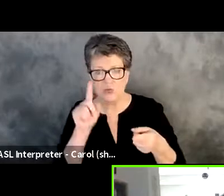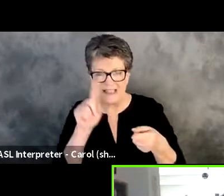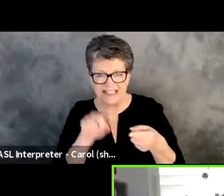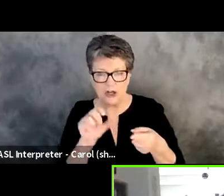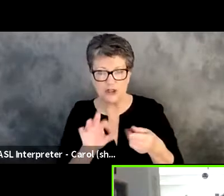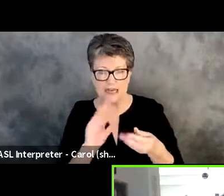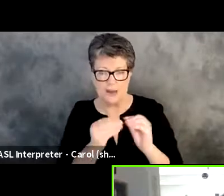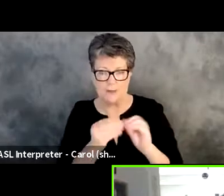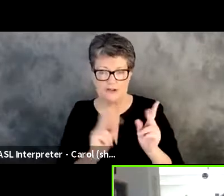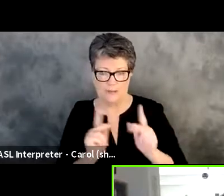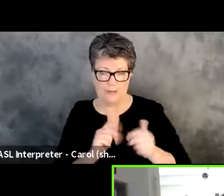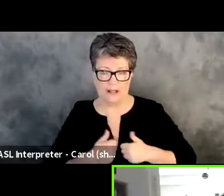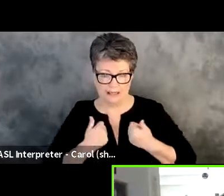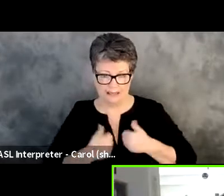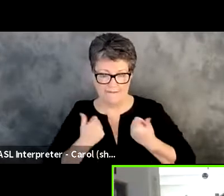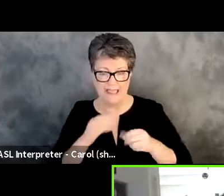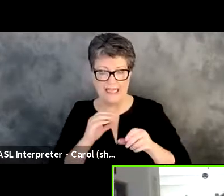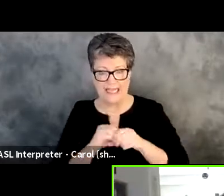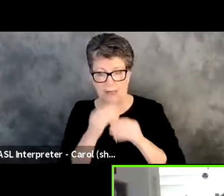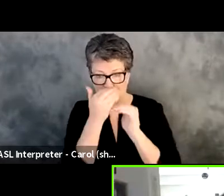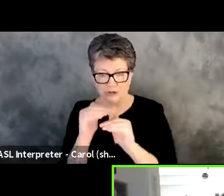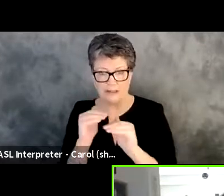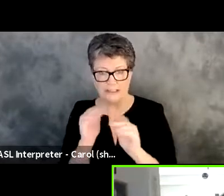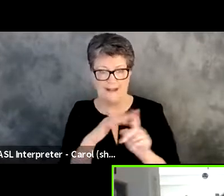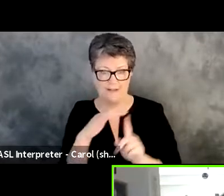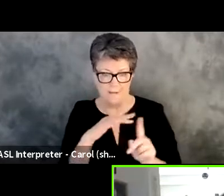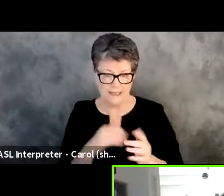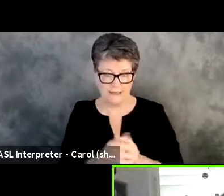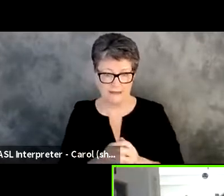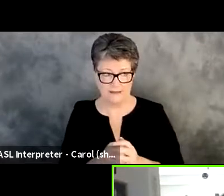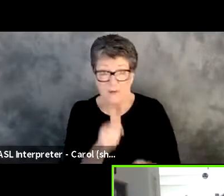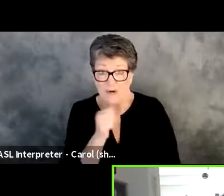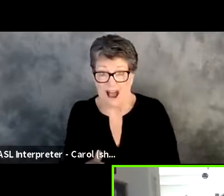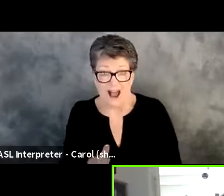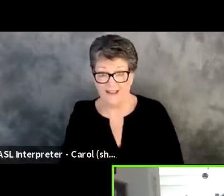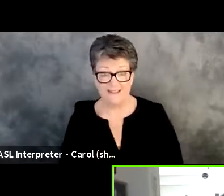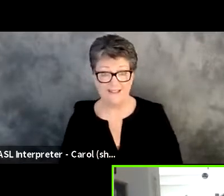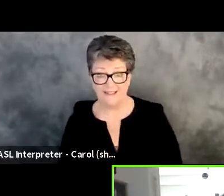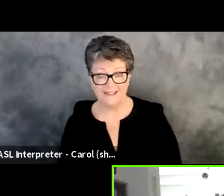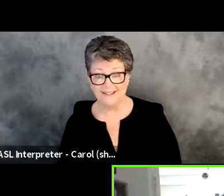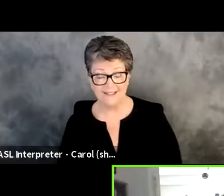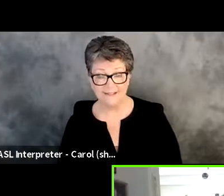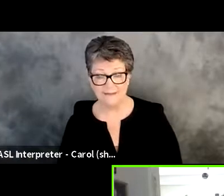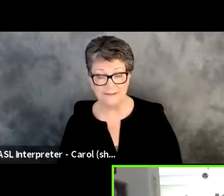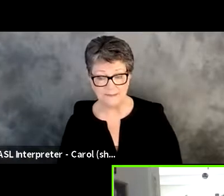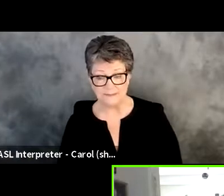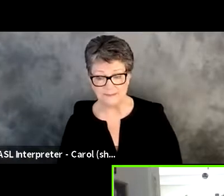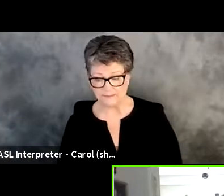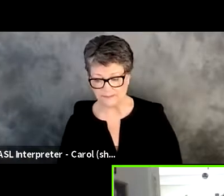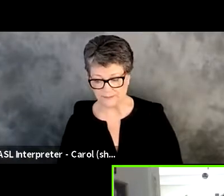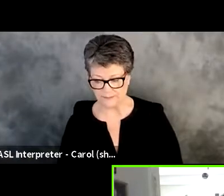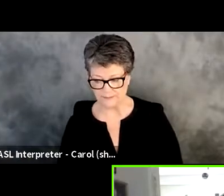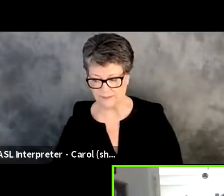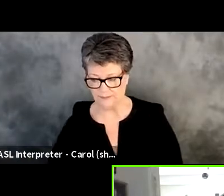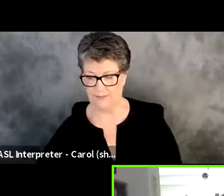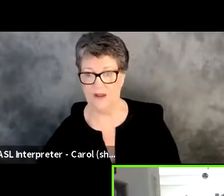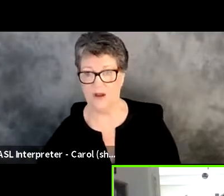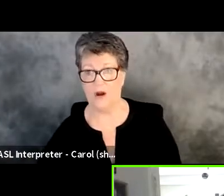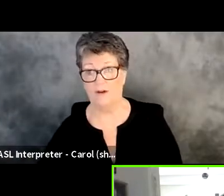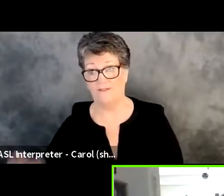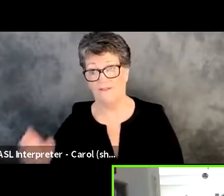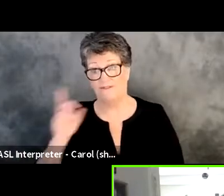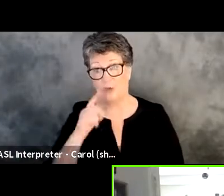of people living in restricted environments, and we're not. And so I think for me,